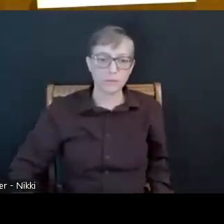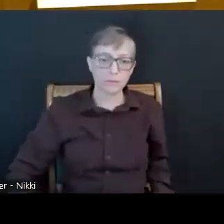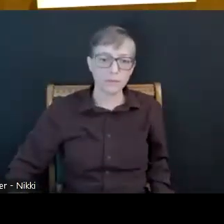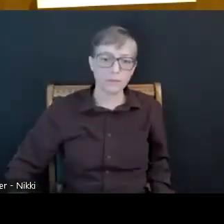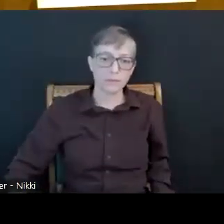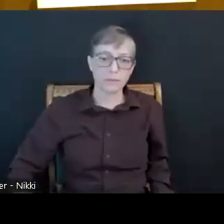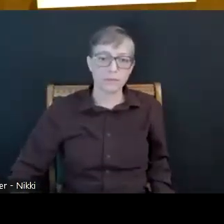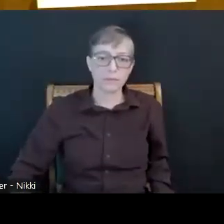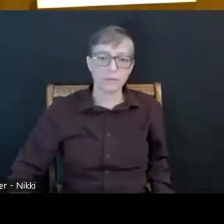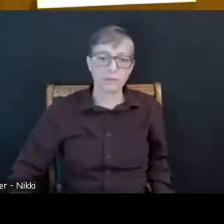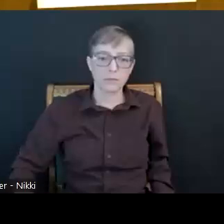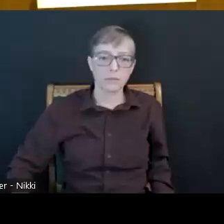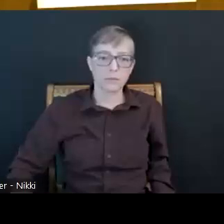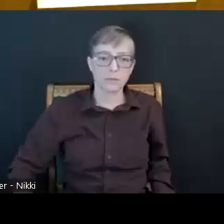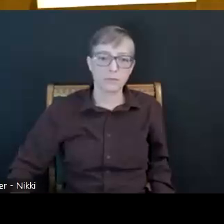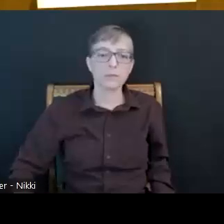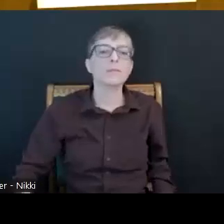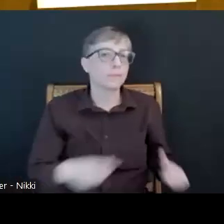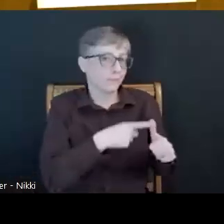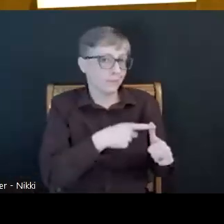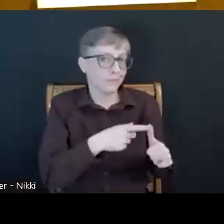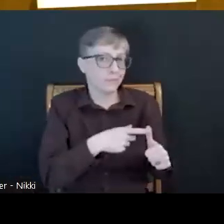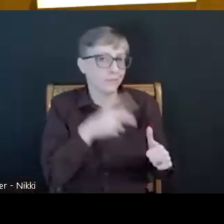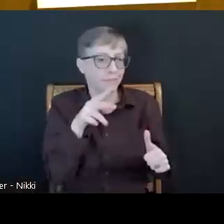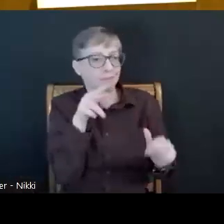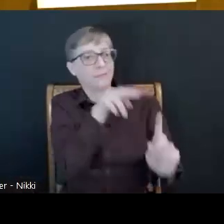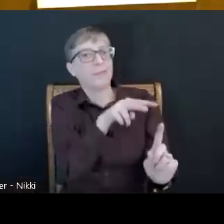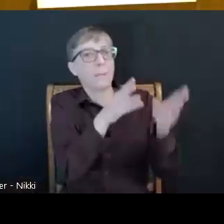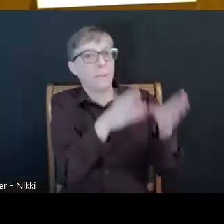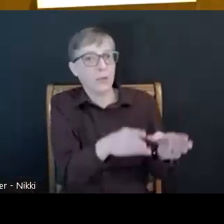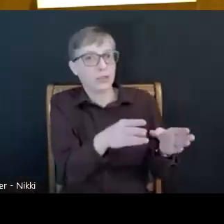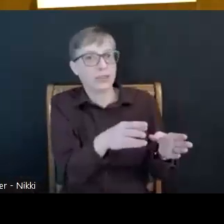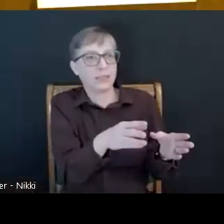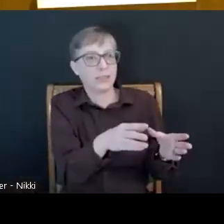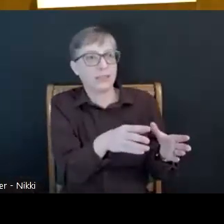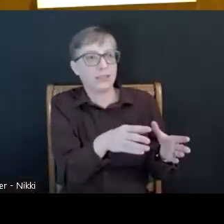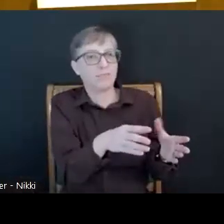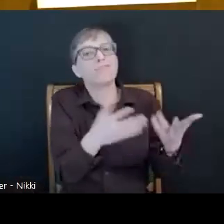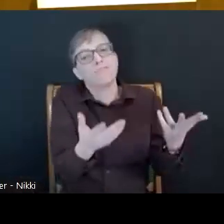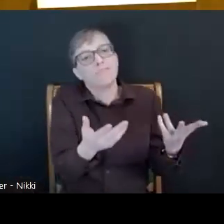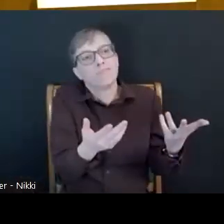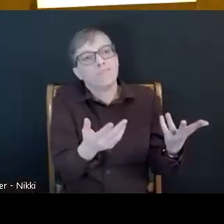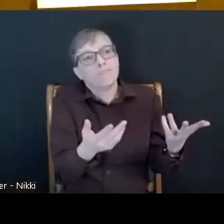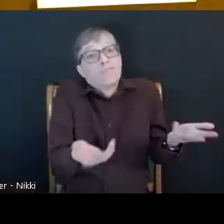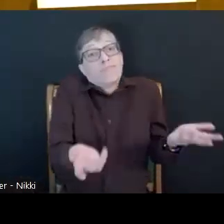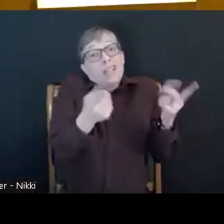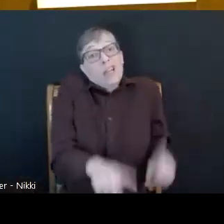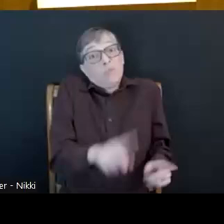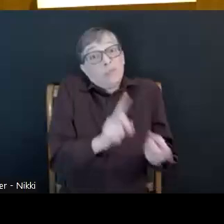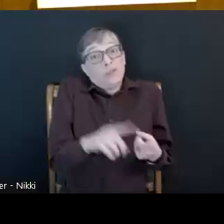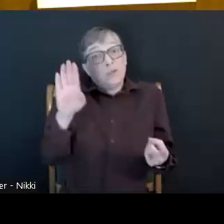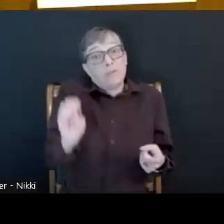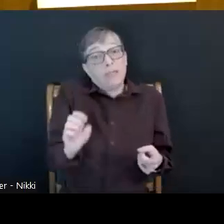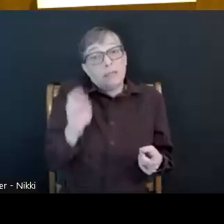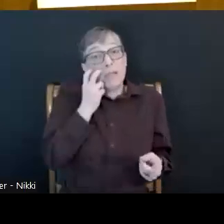all, and then as a person who happens to be blind, right? So this is the ultimate goal. Of